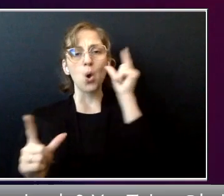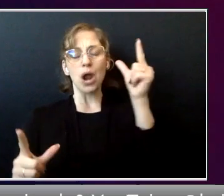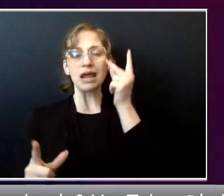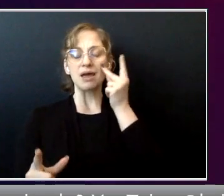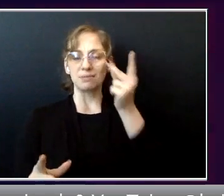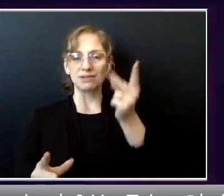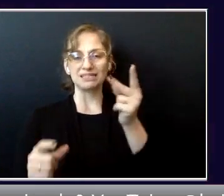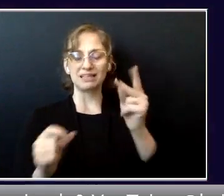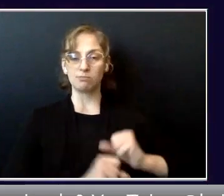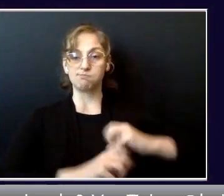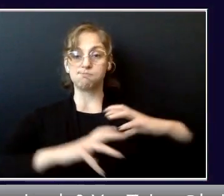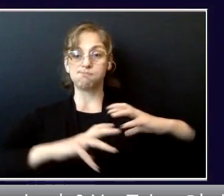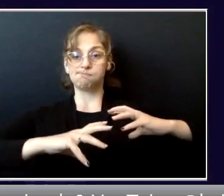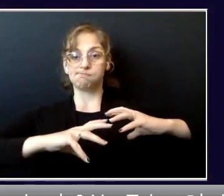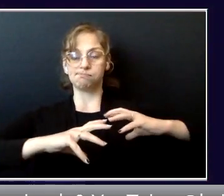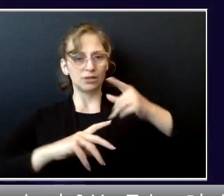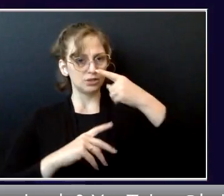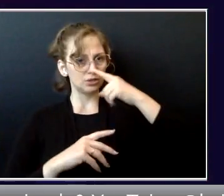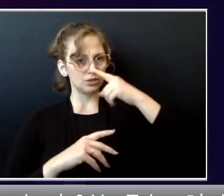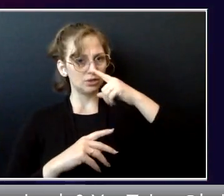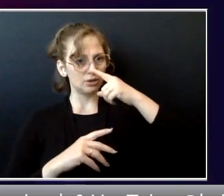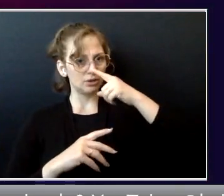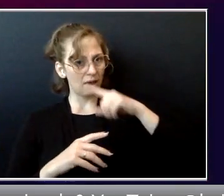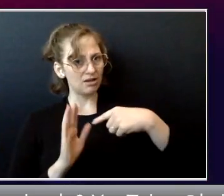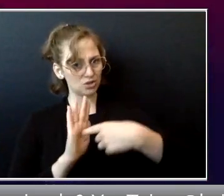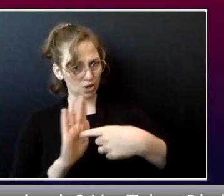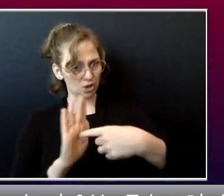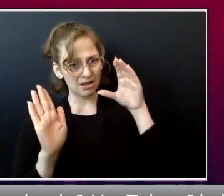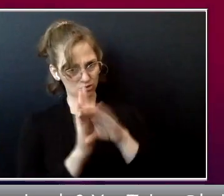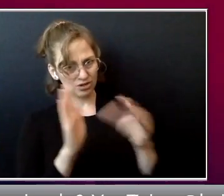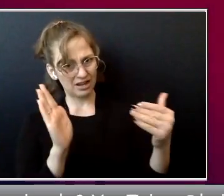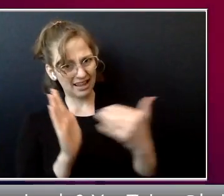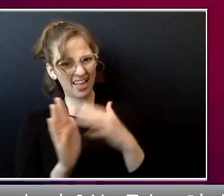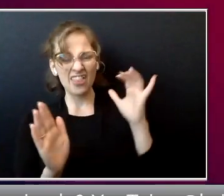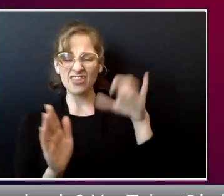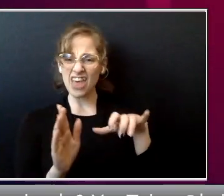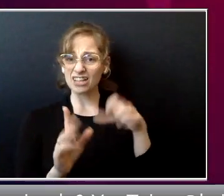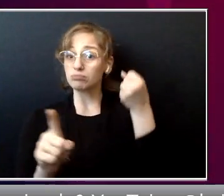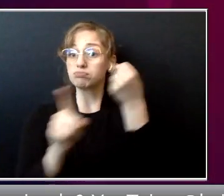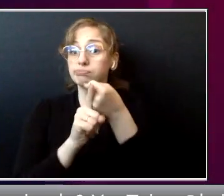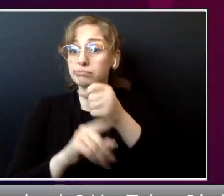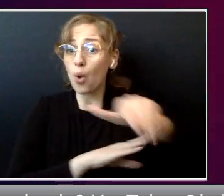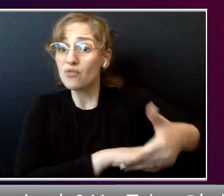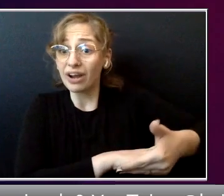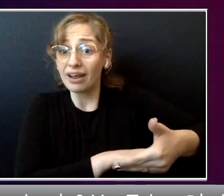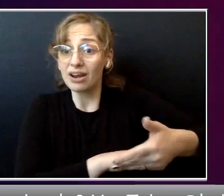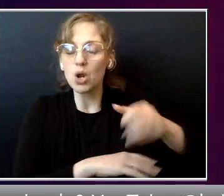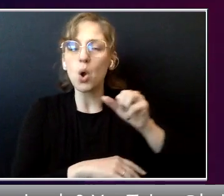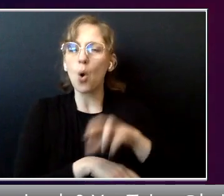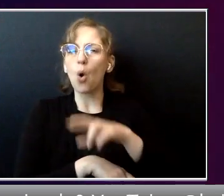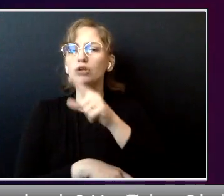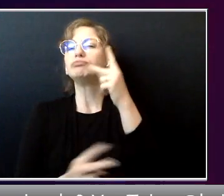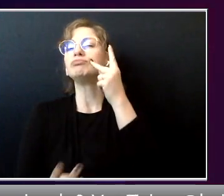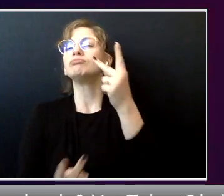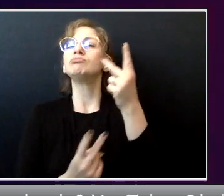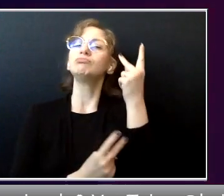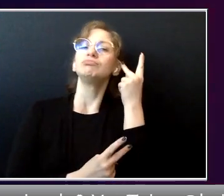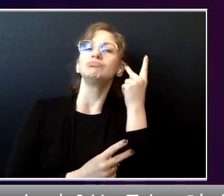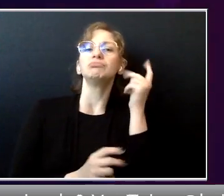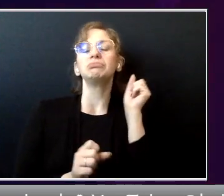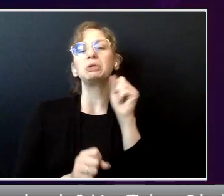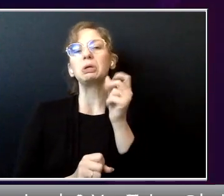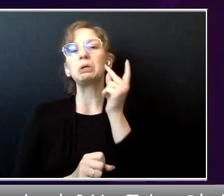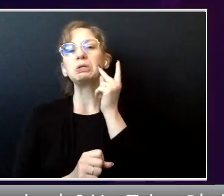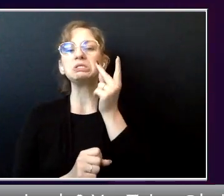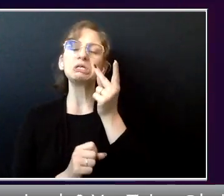again, did this swelling happen overnight, or looking back, are you like, well, I could kind of see over the few days before